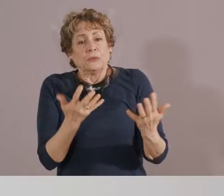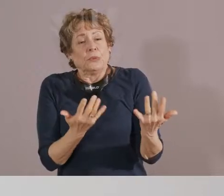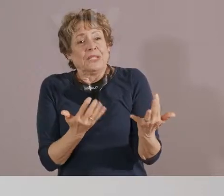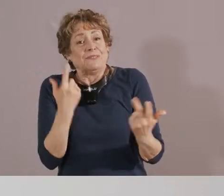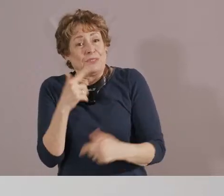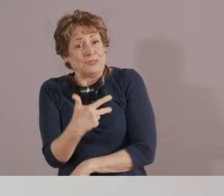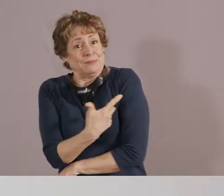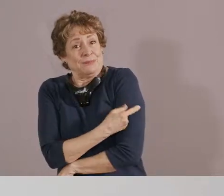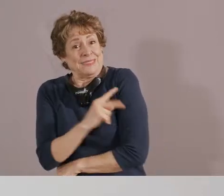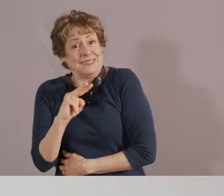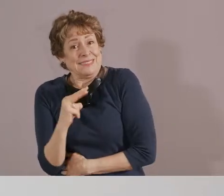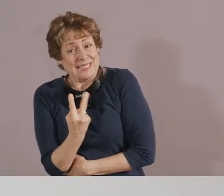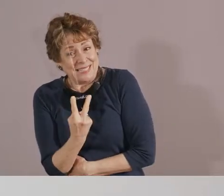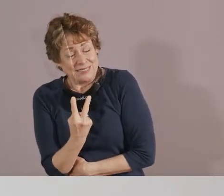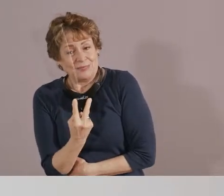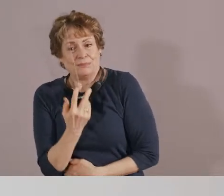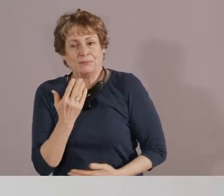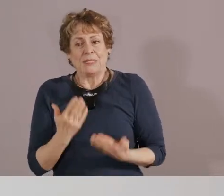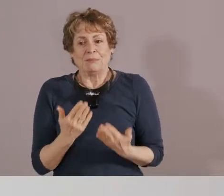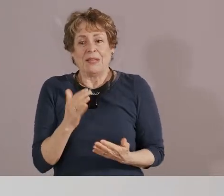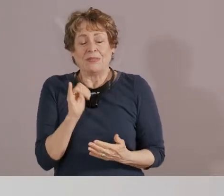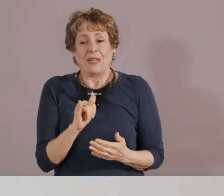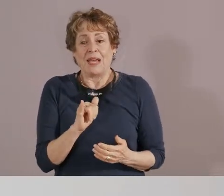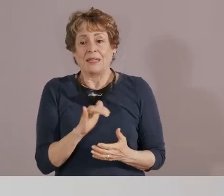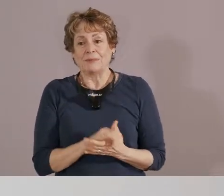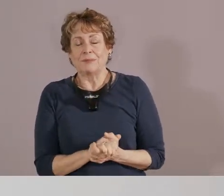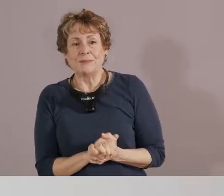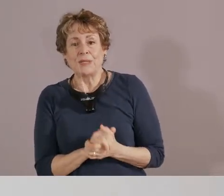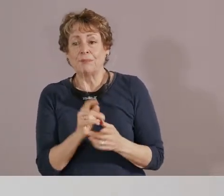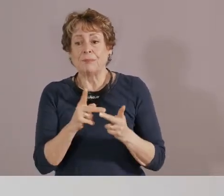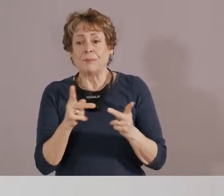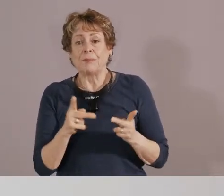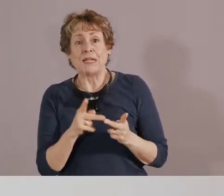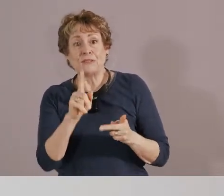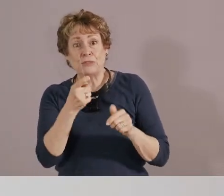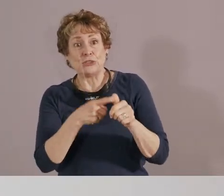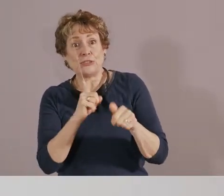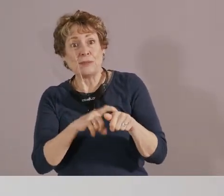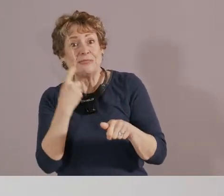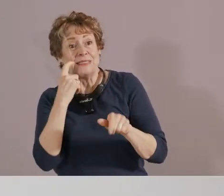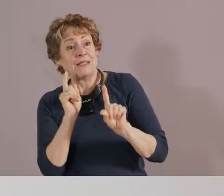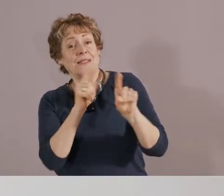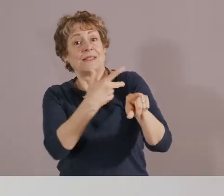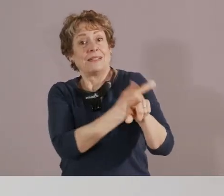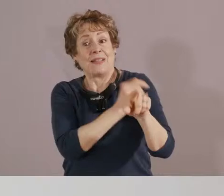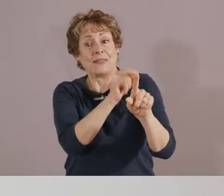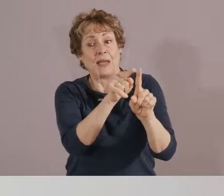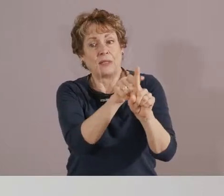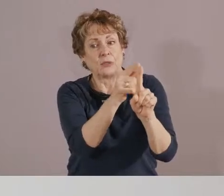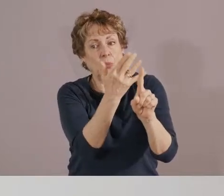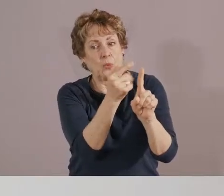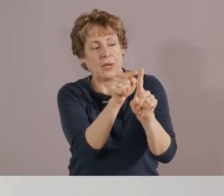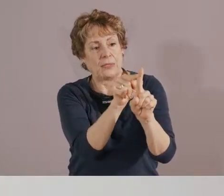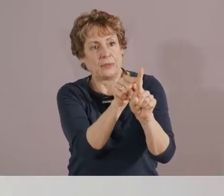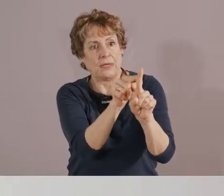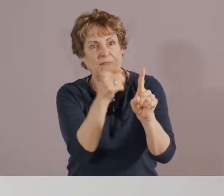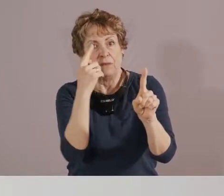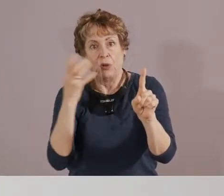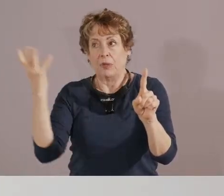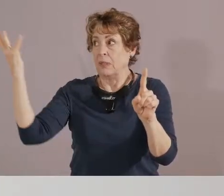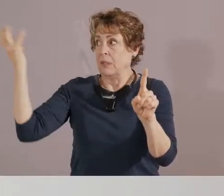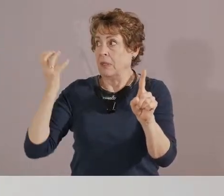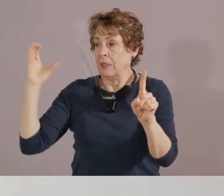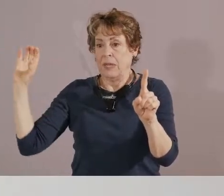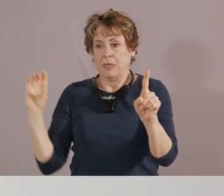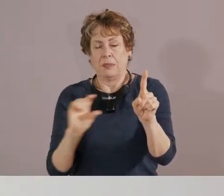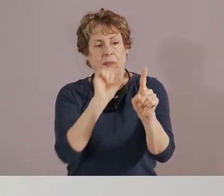before opening up appointments for those second doses. So we are working to identify if there's a way that we could do that. And if we got additional doses